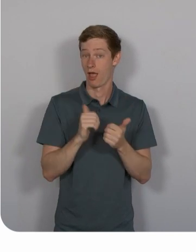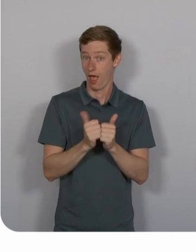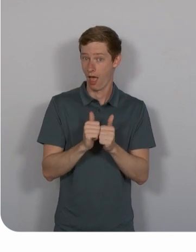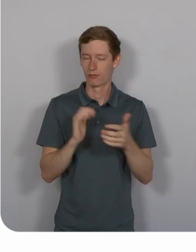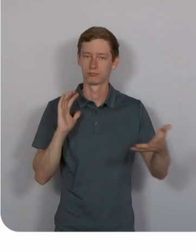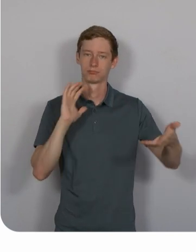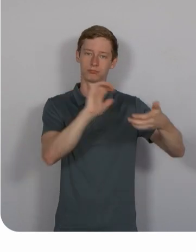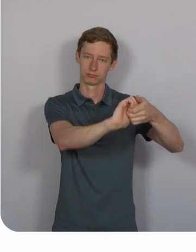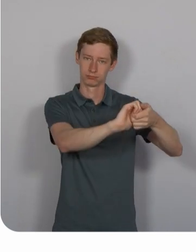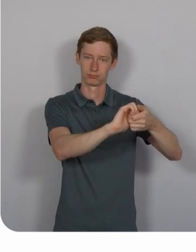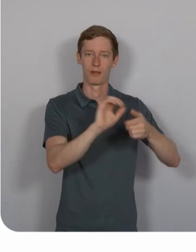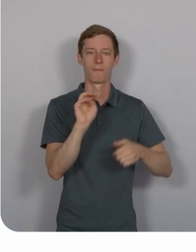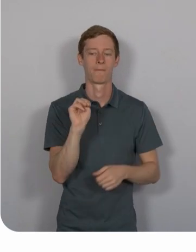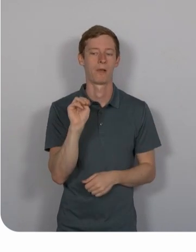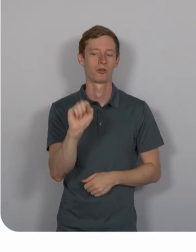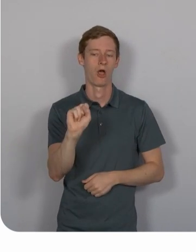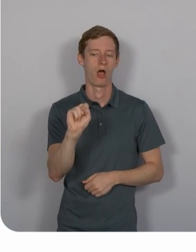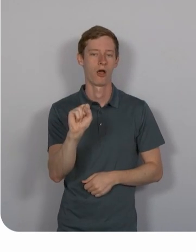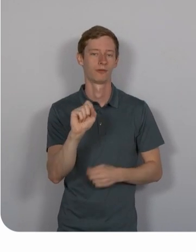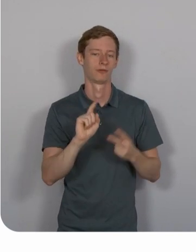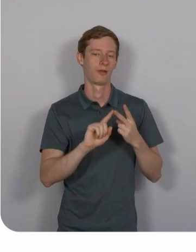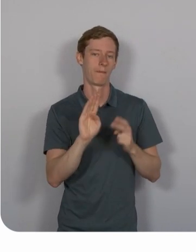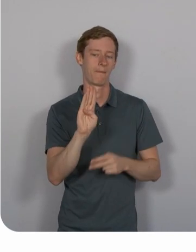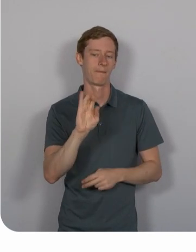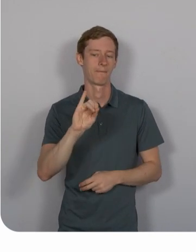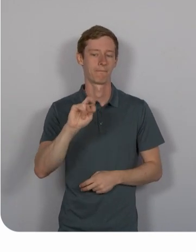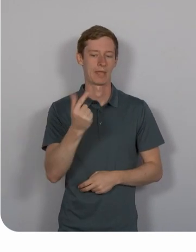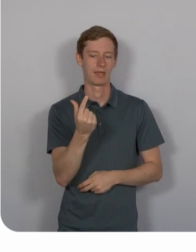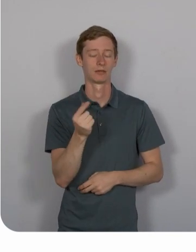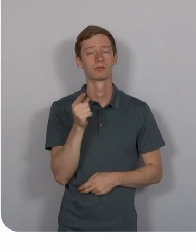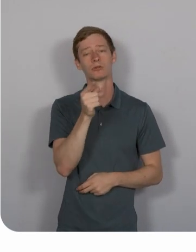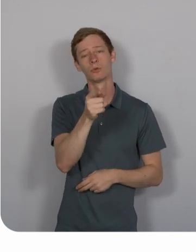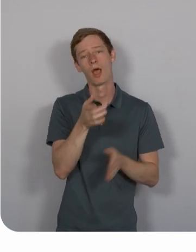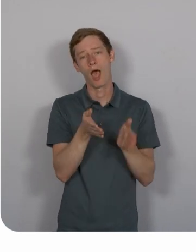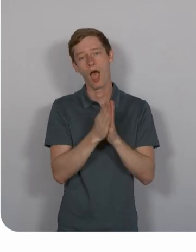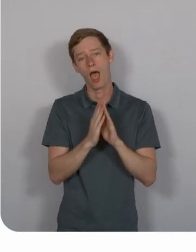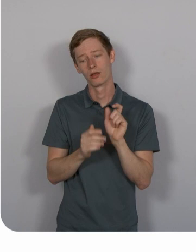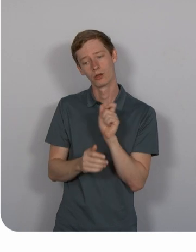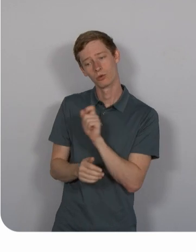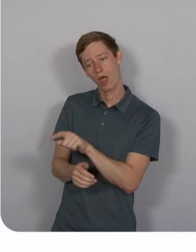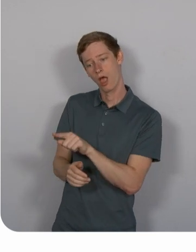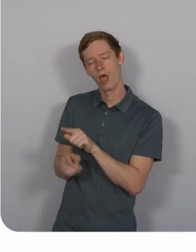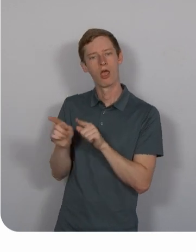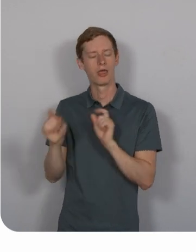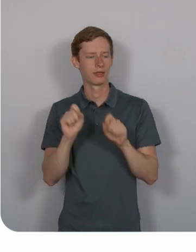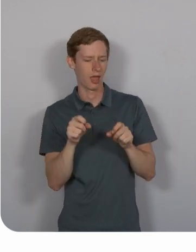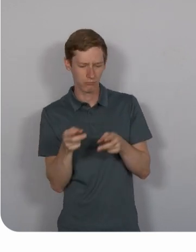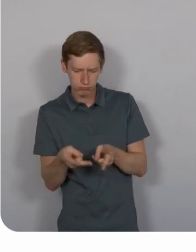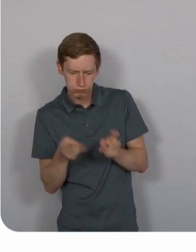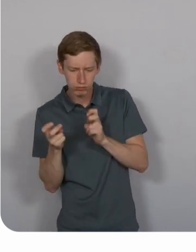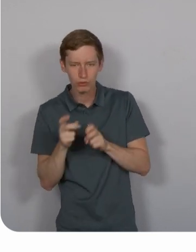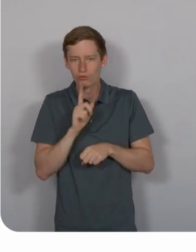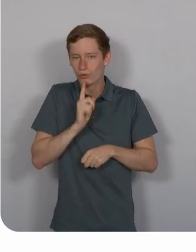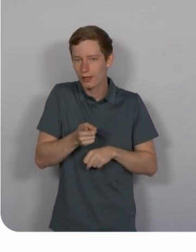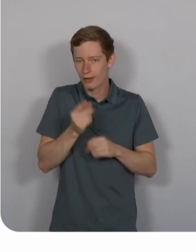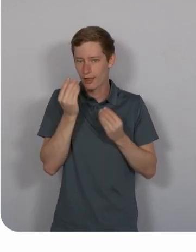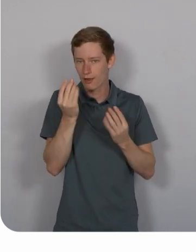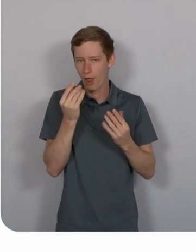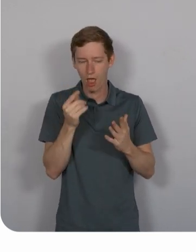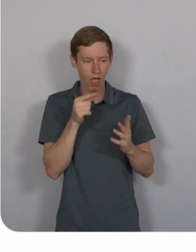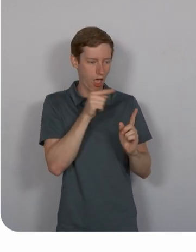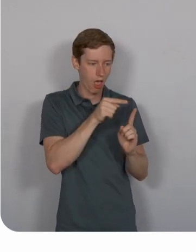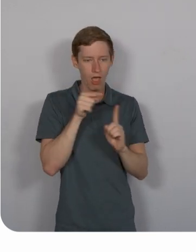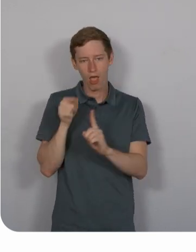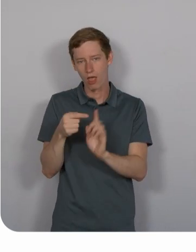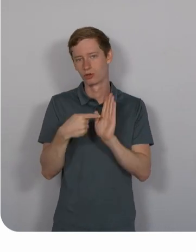with Microsoft and Bing Search. So here you can see it, you ask a question, it has access to real-time information, it can point you towards that, it can point you towards